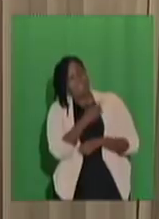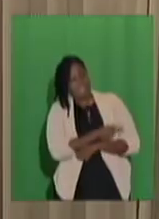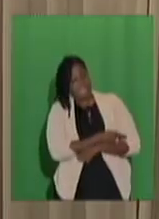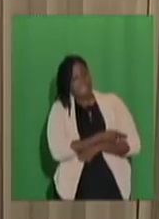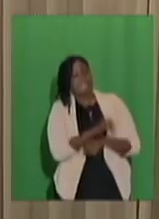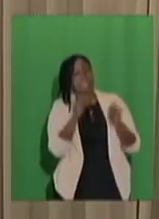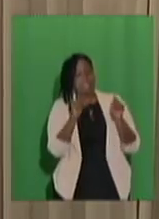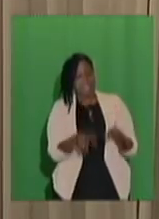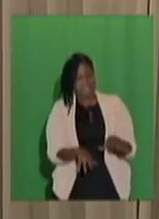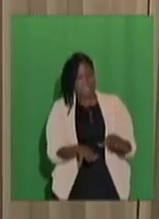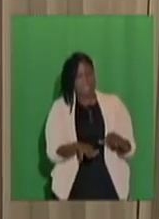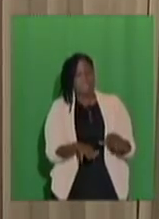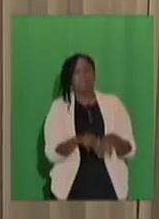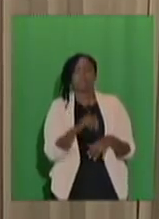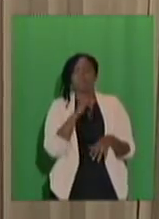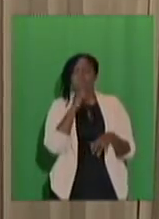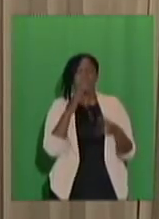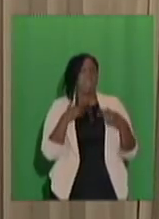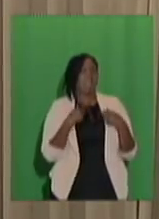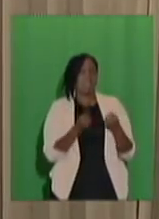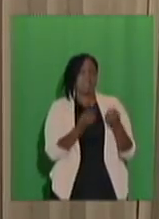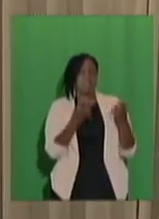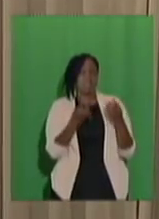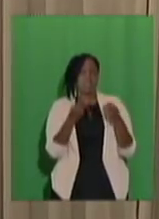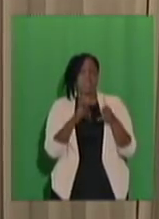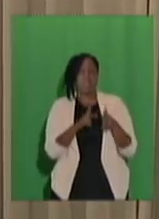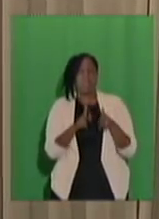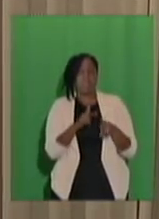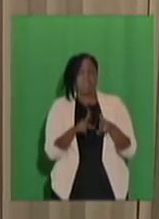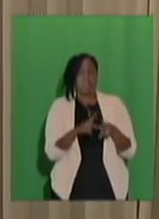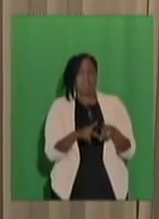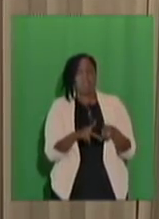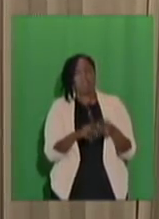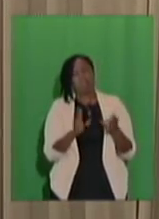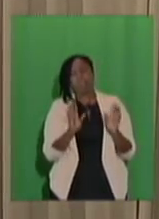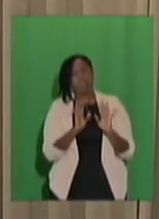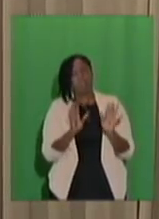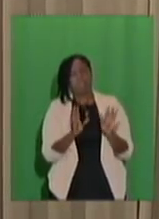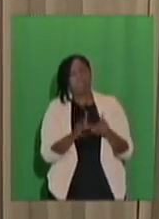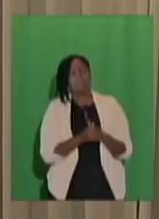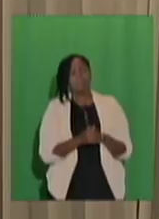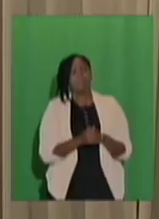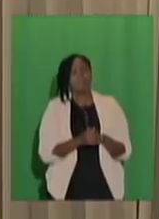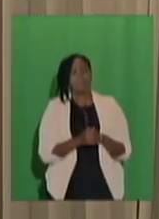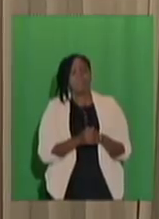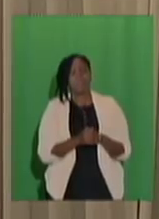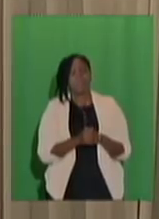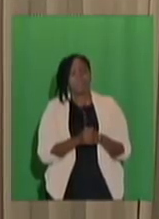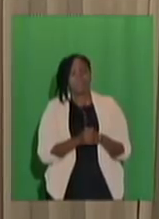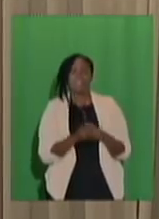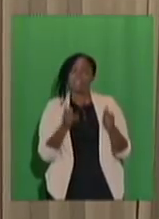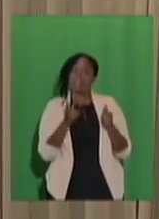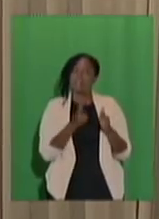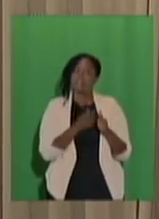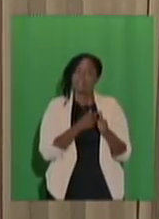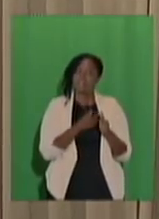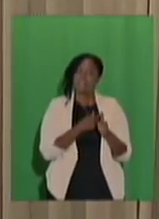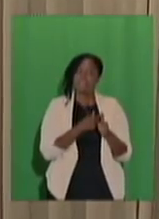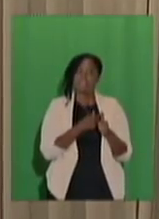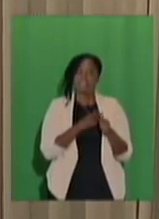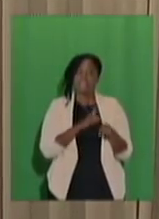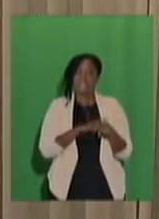has not been a lot of a large number of people that have met that criteria because our first case was only on the 12th of